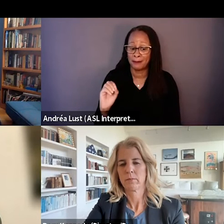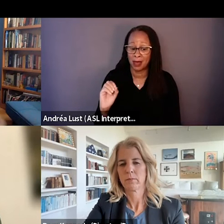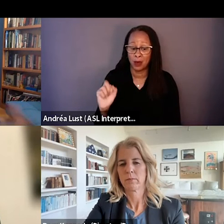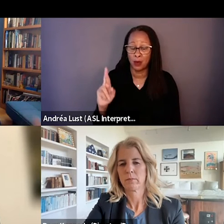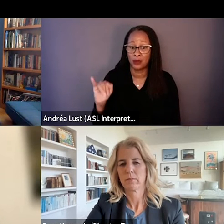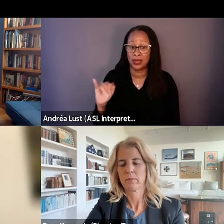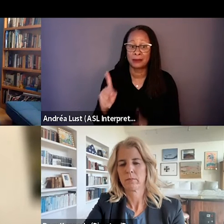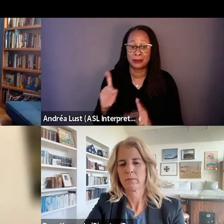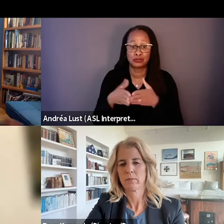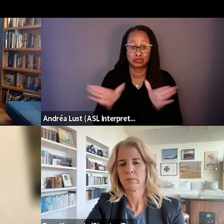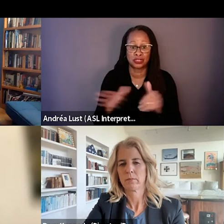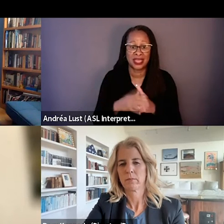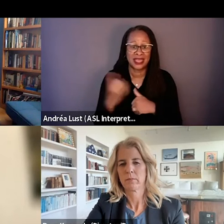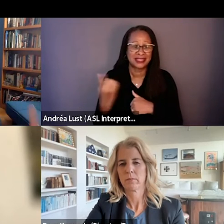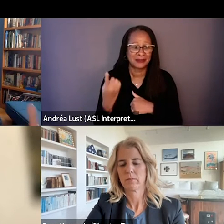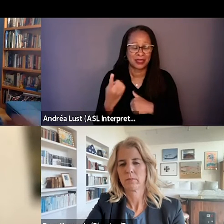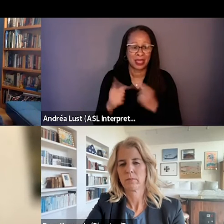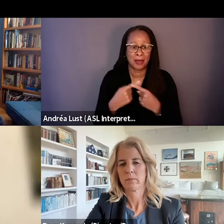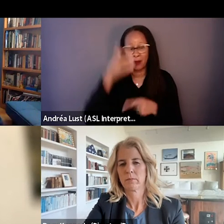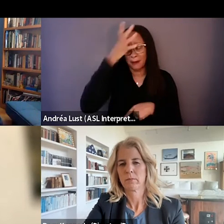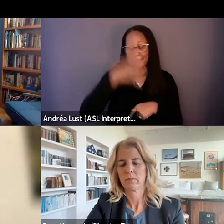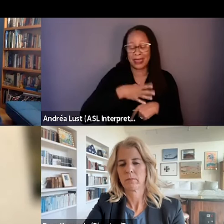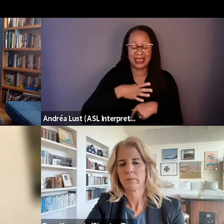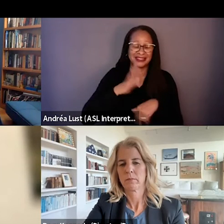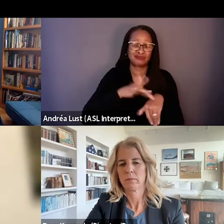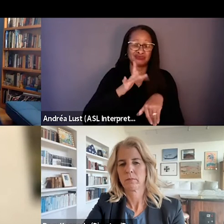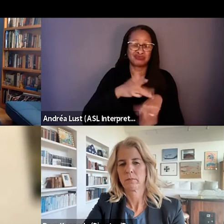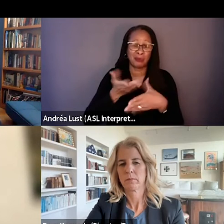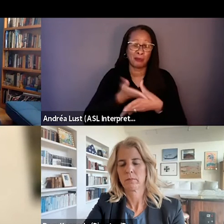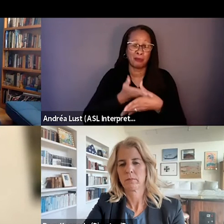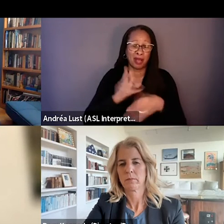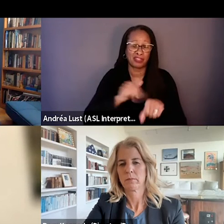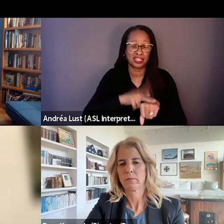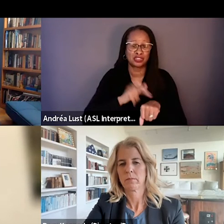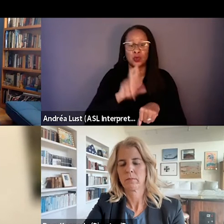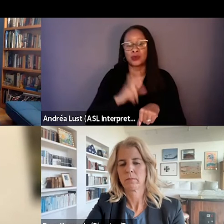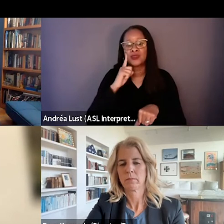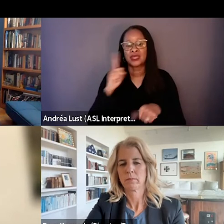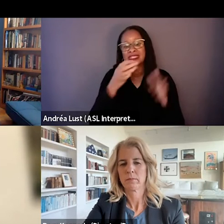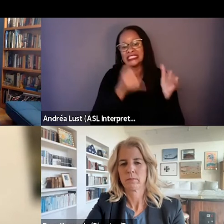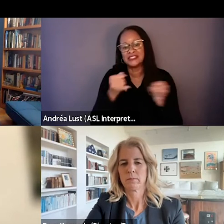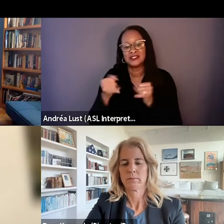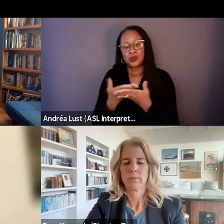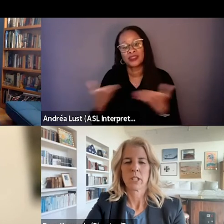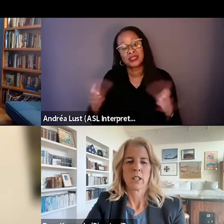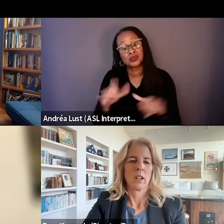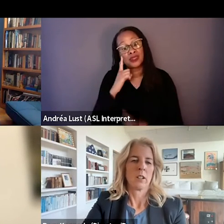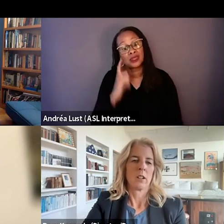like something about man's meddling with nature, or was it very much an individual thing, do you think?